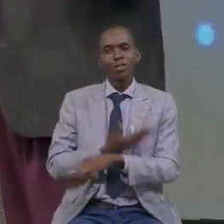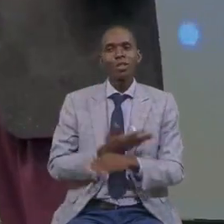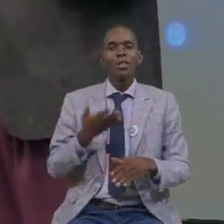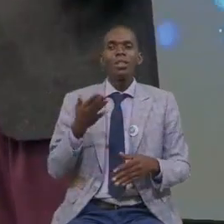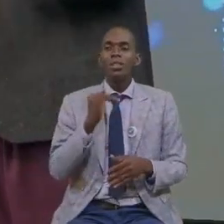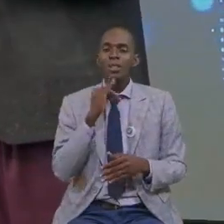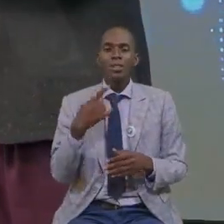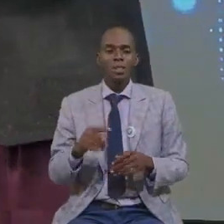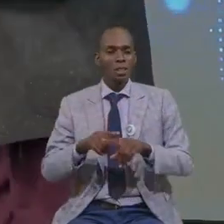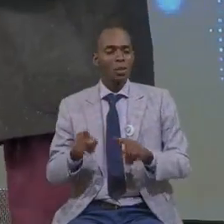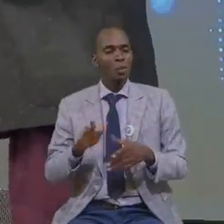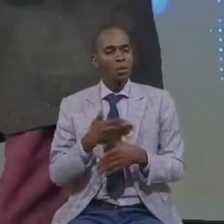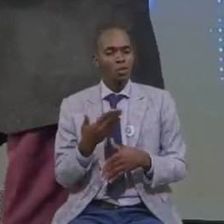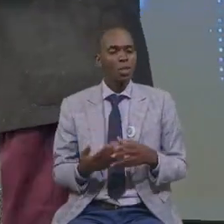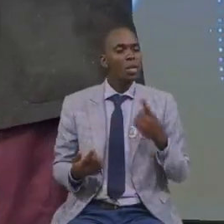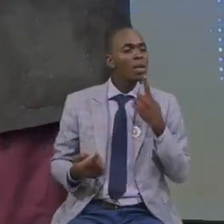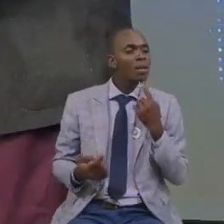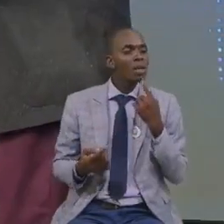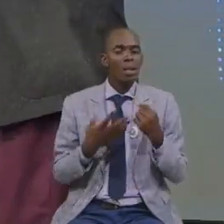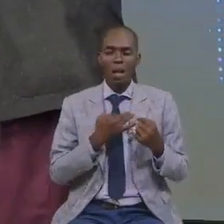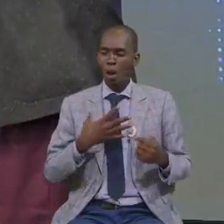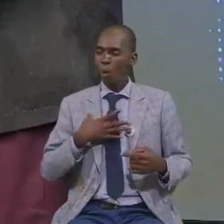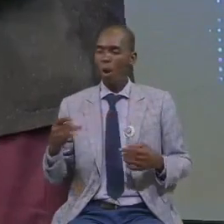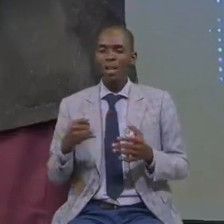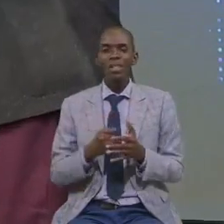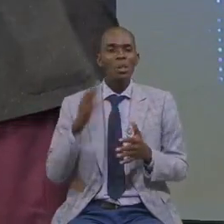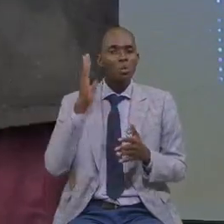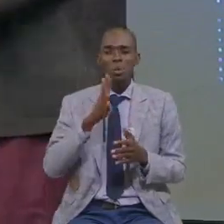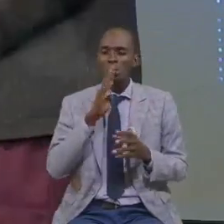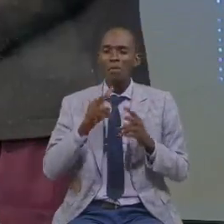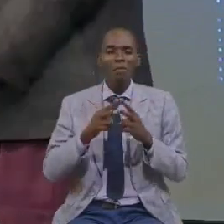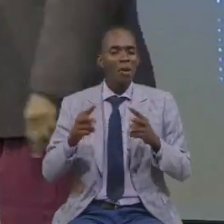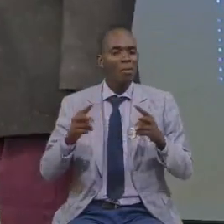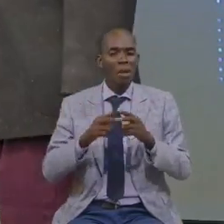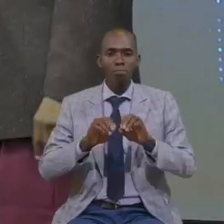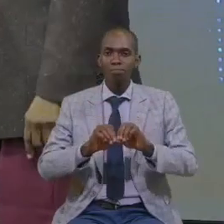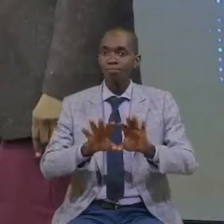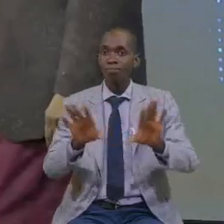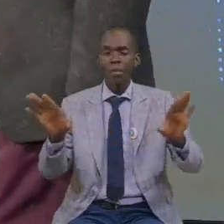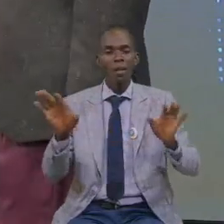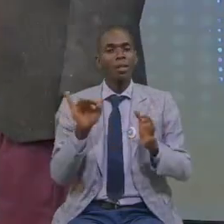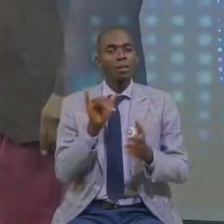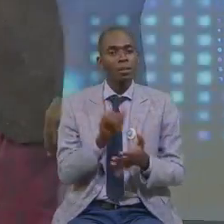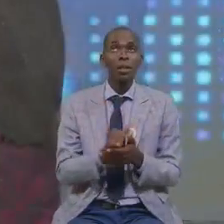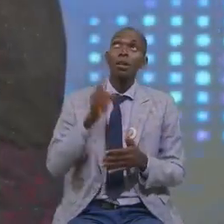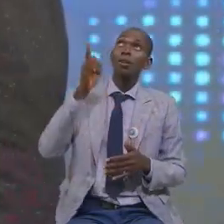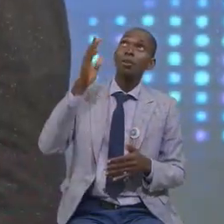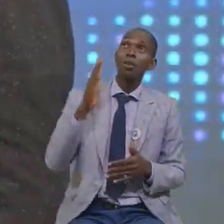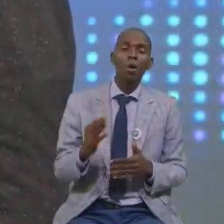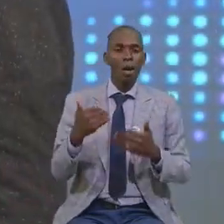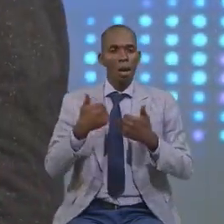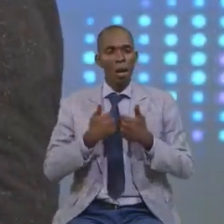between red and white. And it will be very, very clear that God has